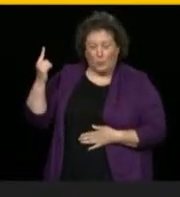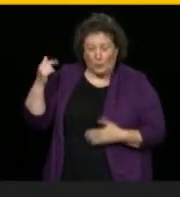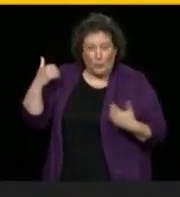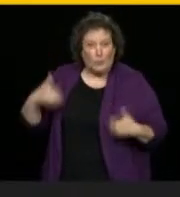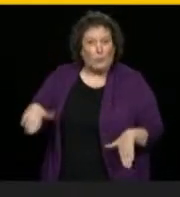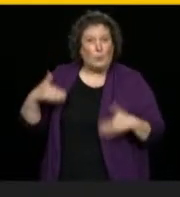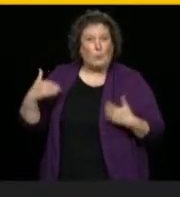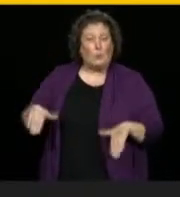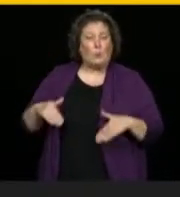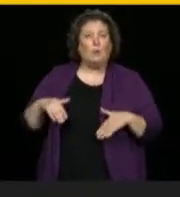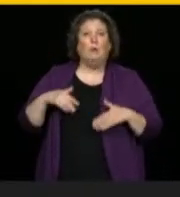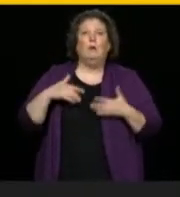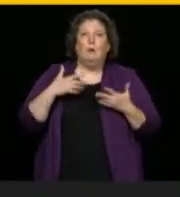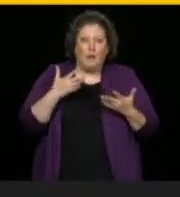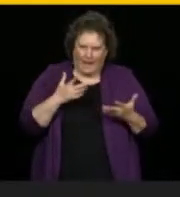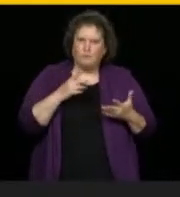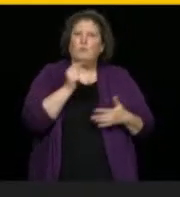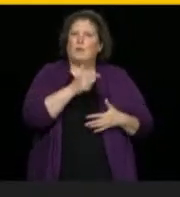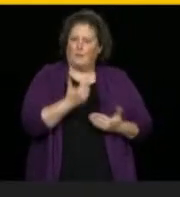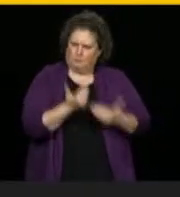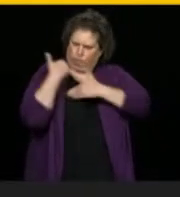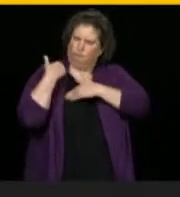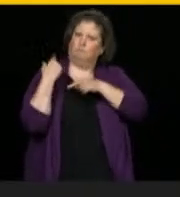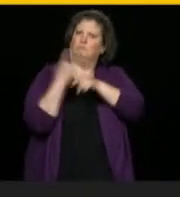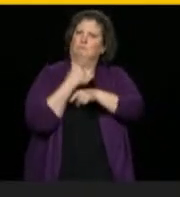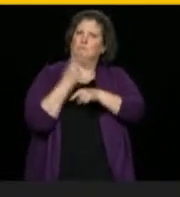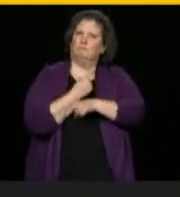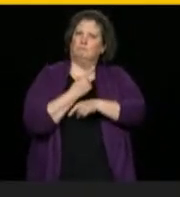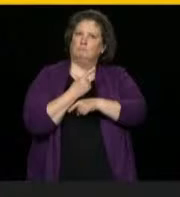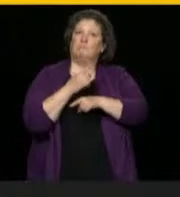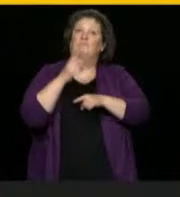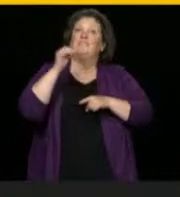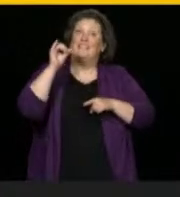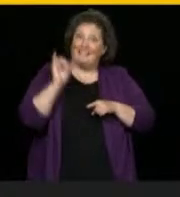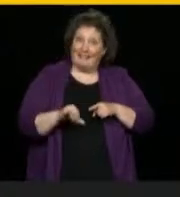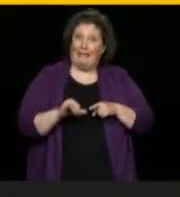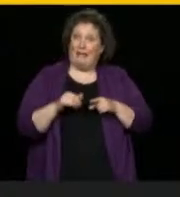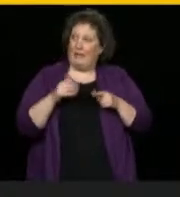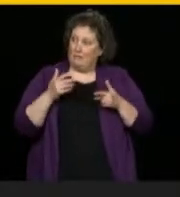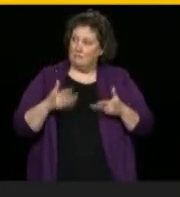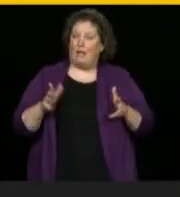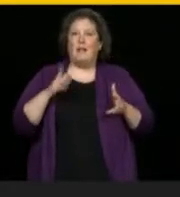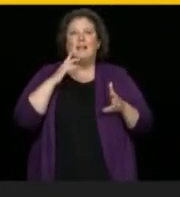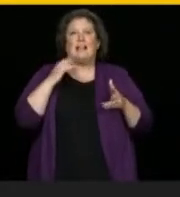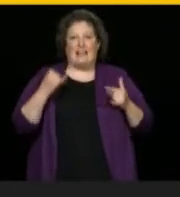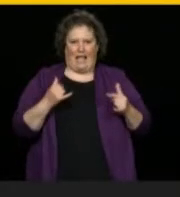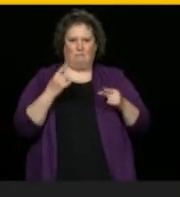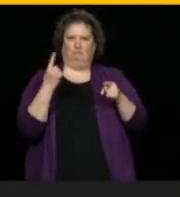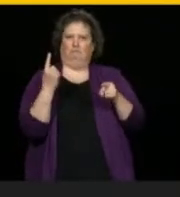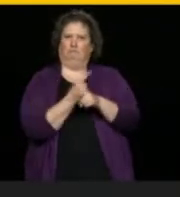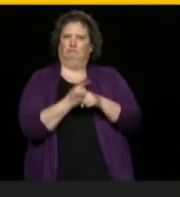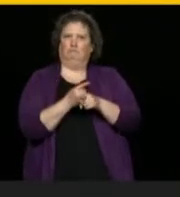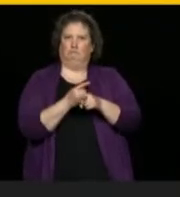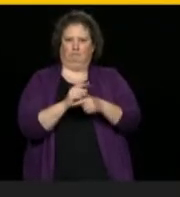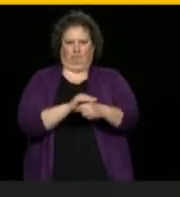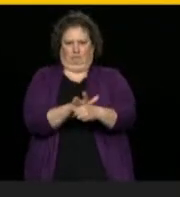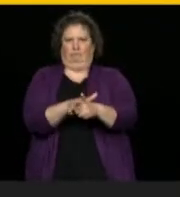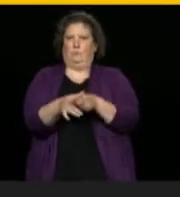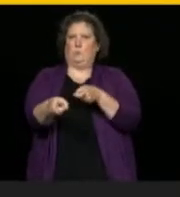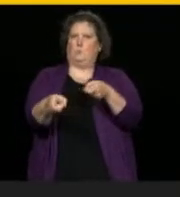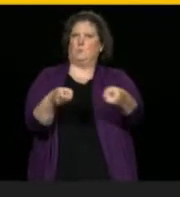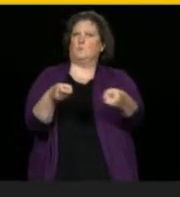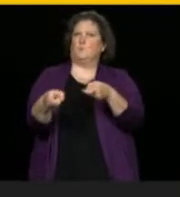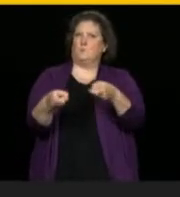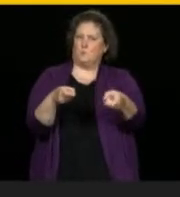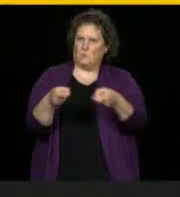that, has allowed us to get the virus more under control and is allowing us to restart the